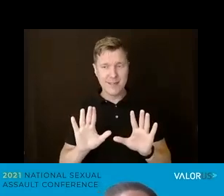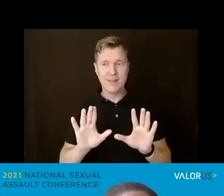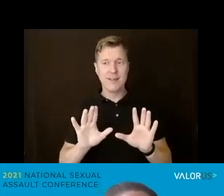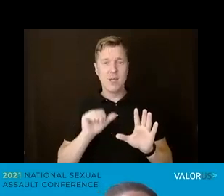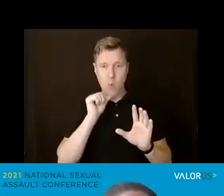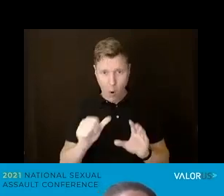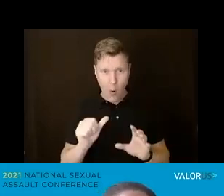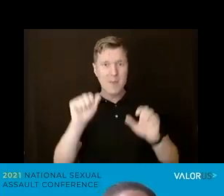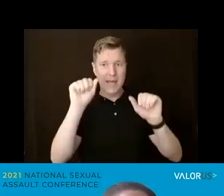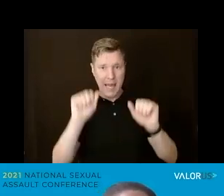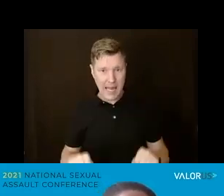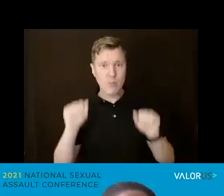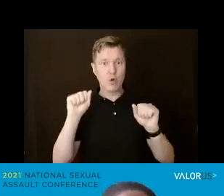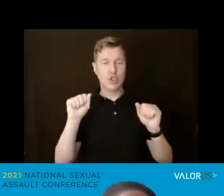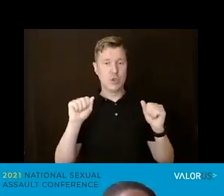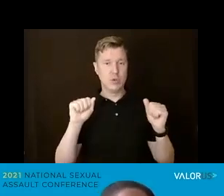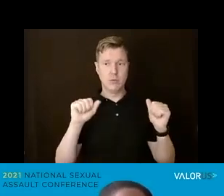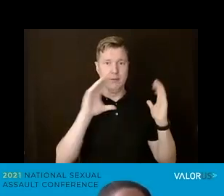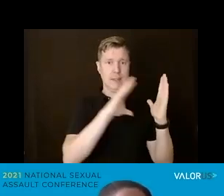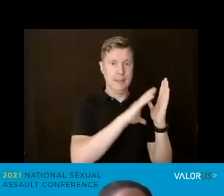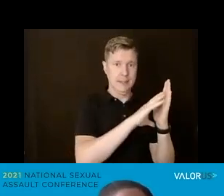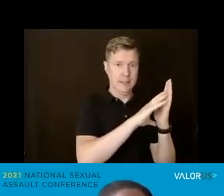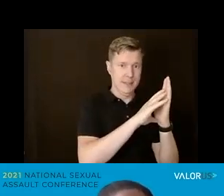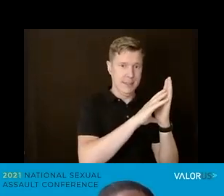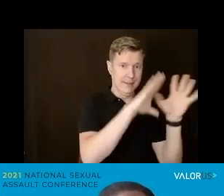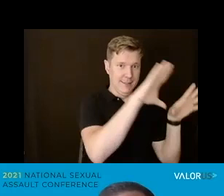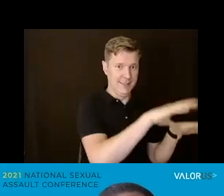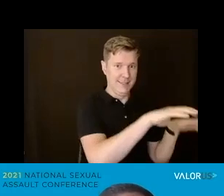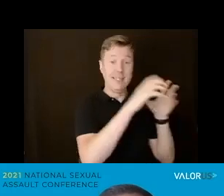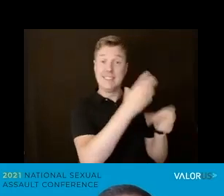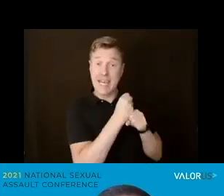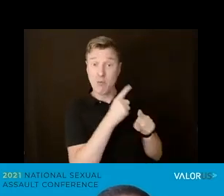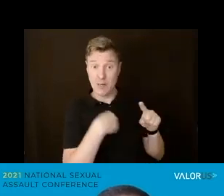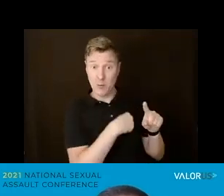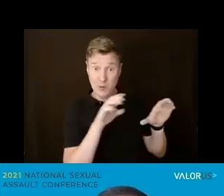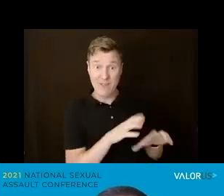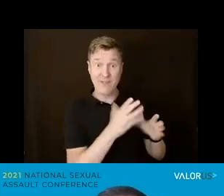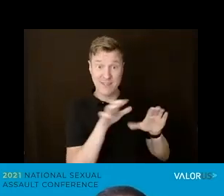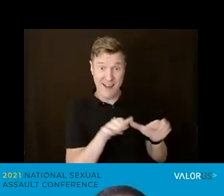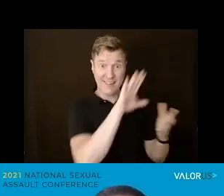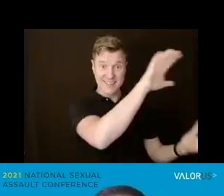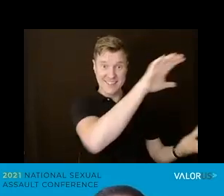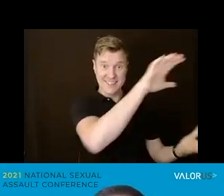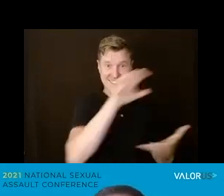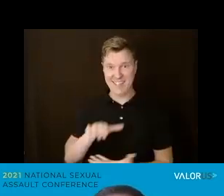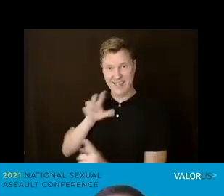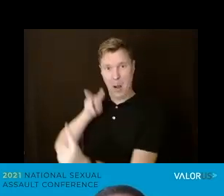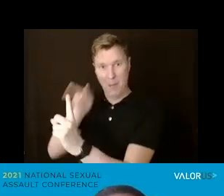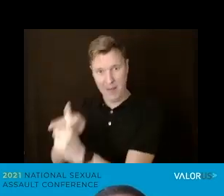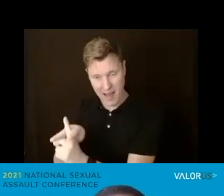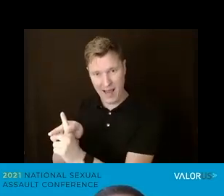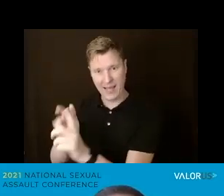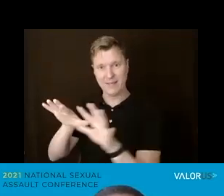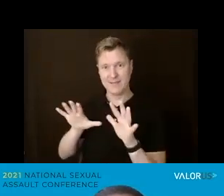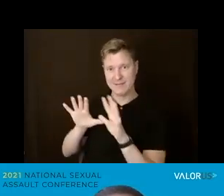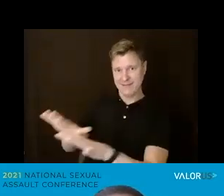like, pick up what we've done and, like, lay it over your organization. You're going to have to figure out what makes sense, and you'll only